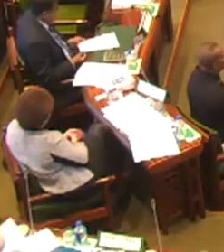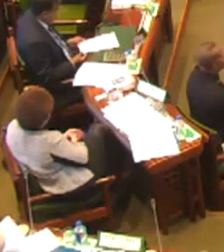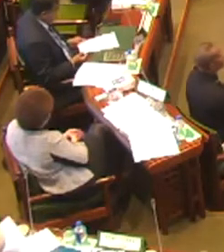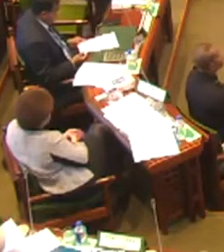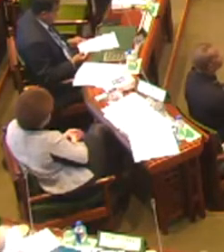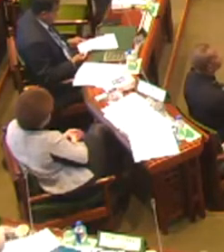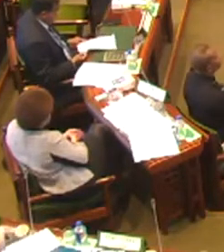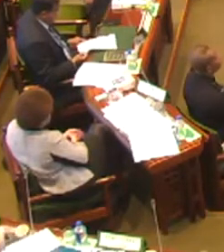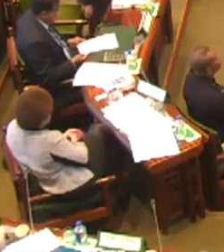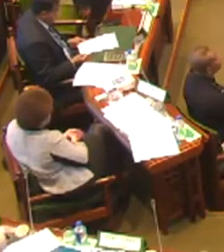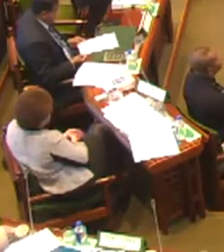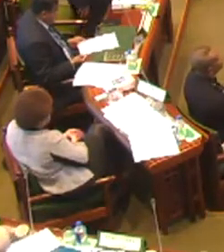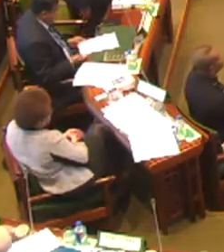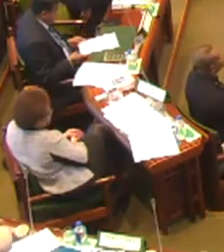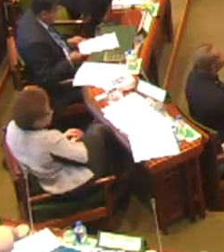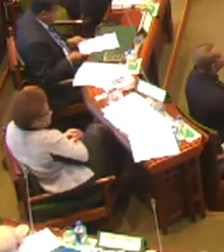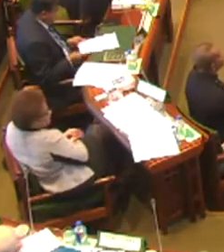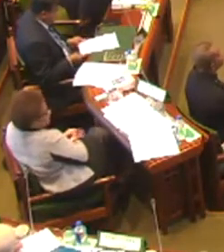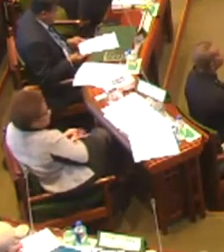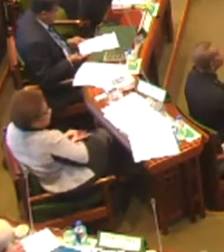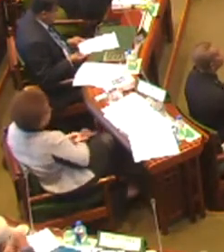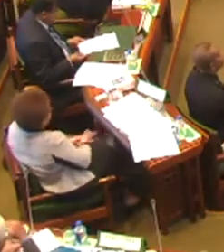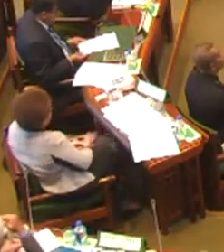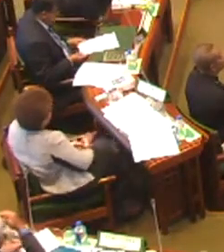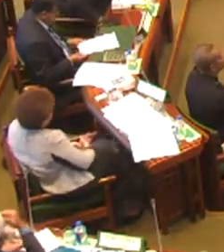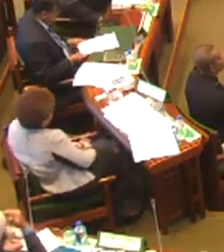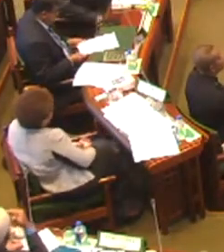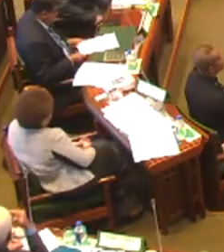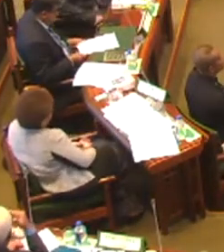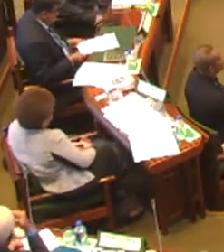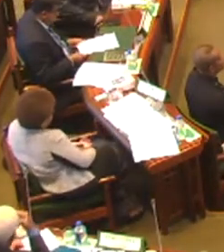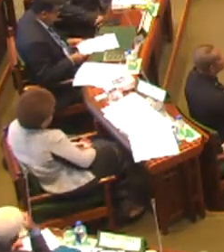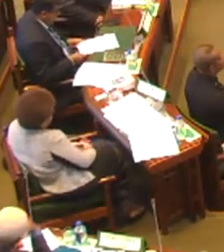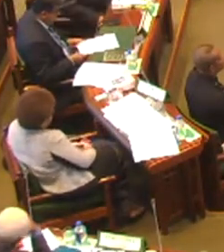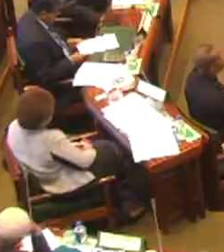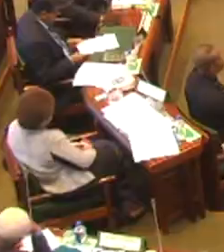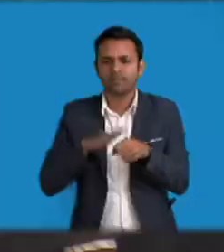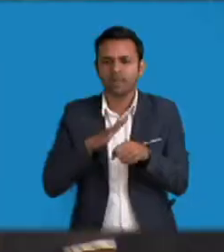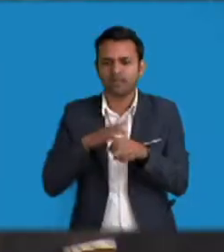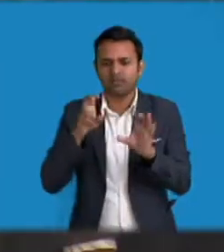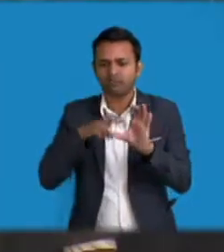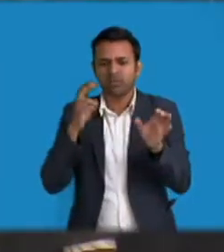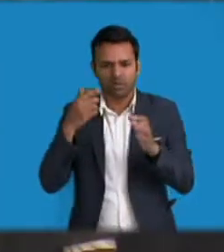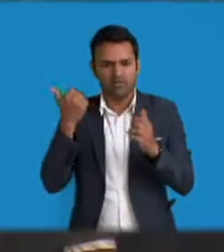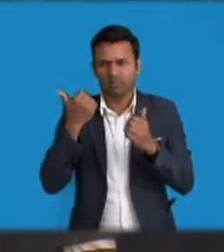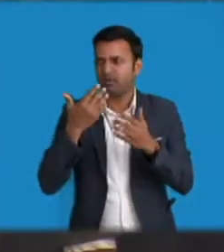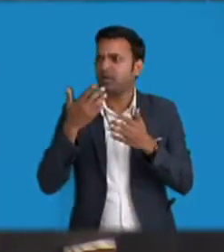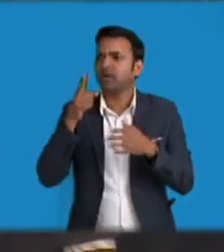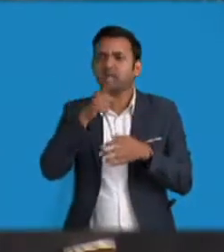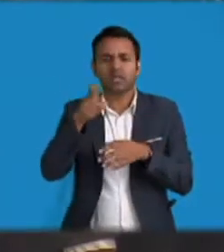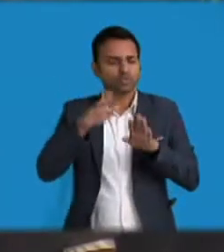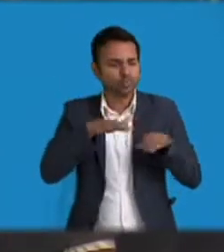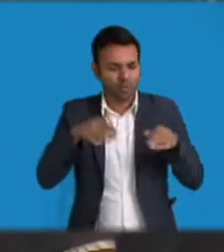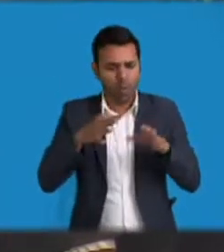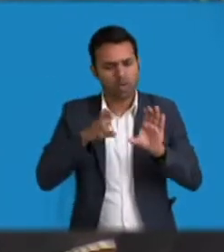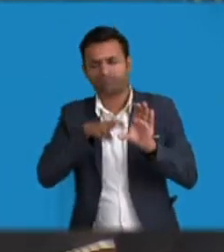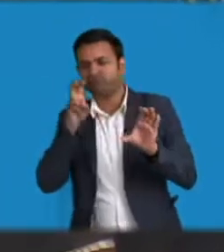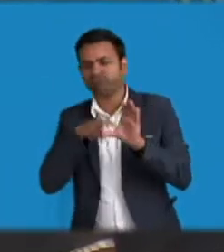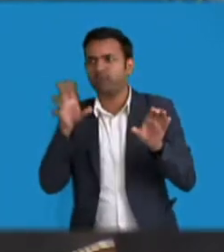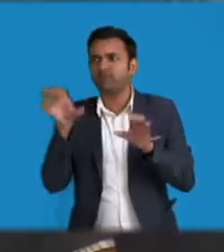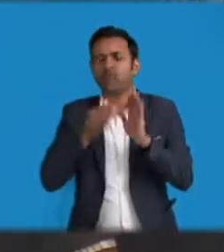compelled to drop out of schooling process. Can the Minister inform the House on what the Ministry is doing to identify